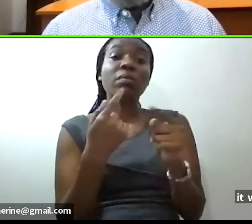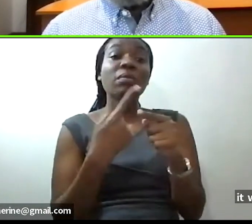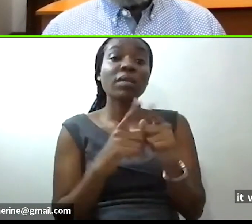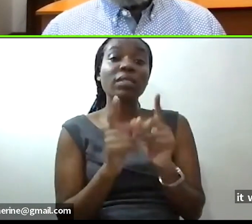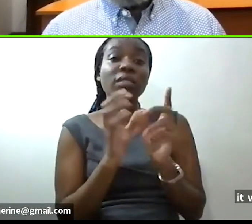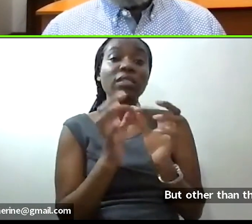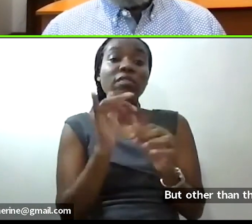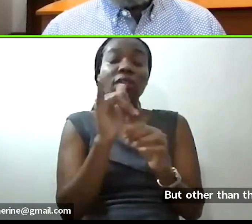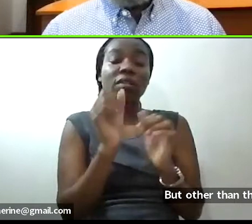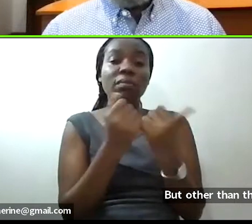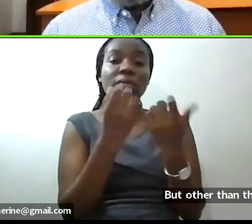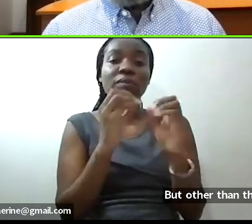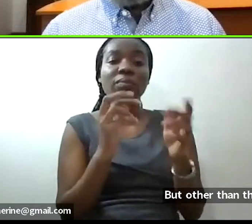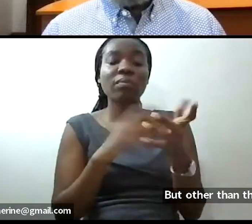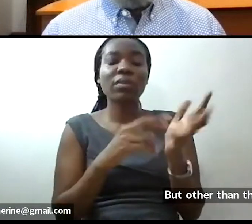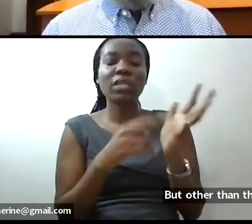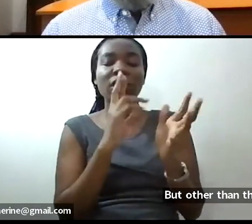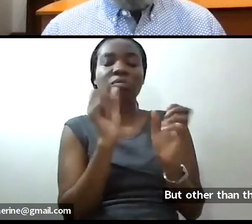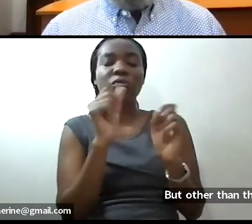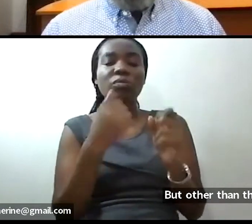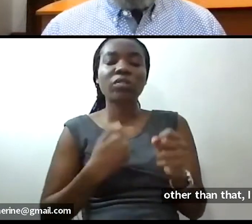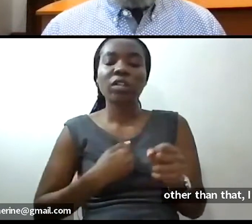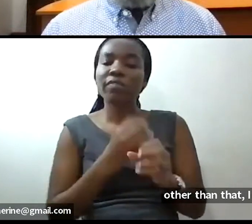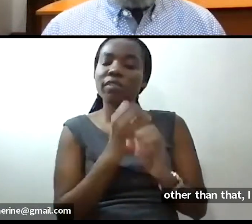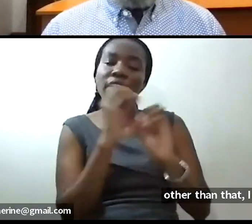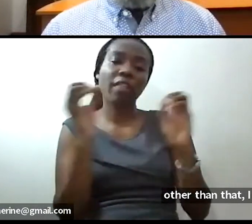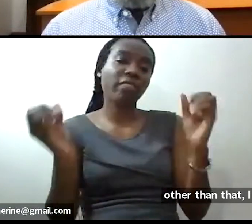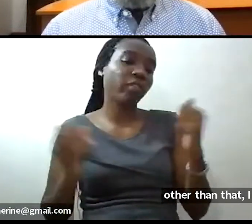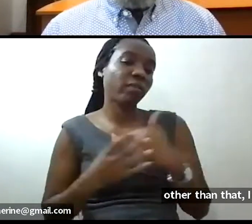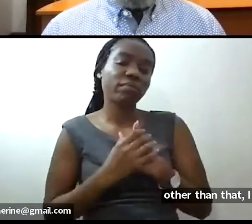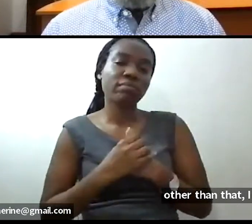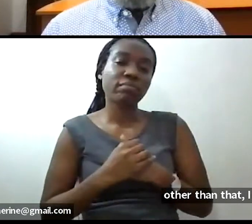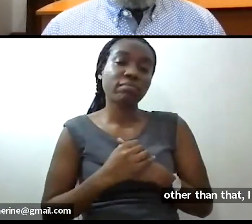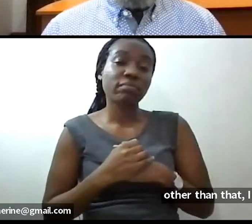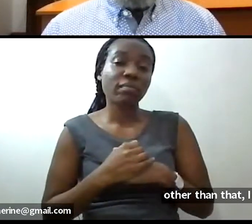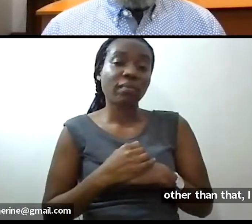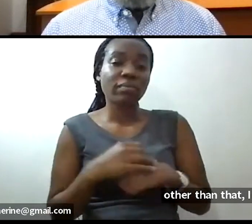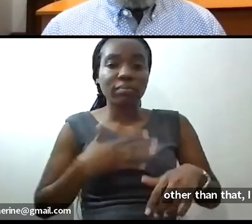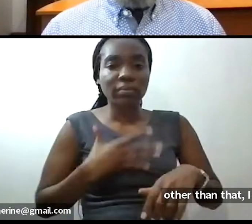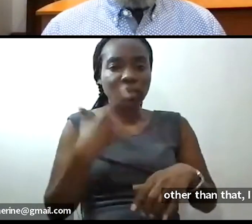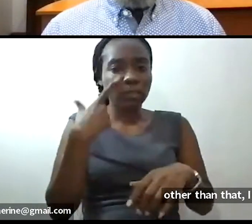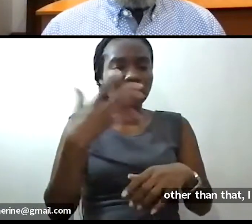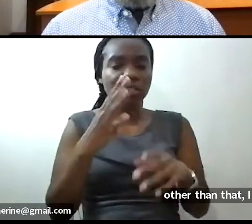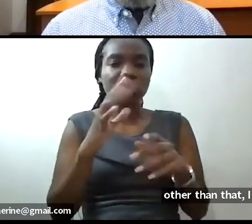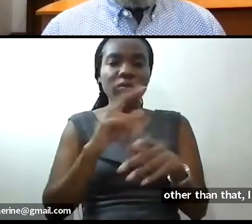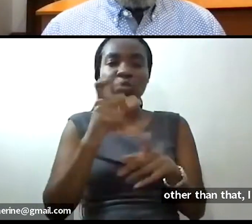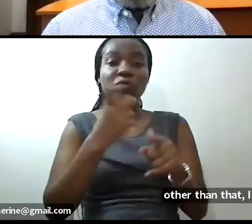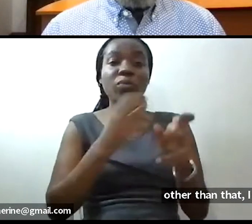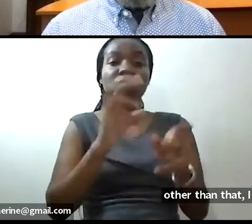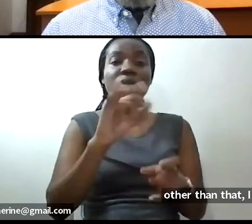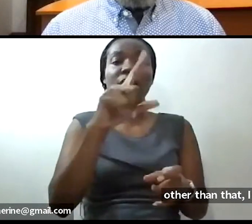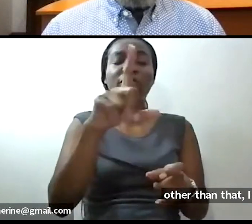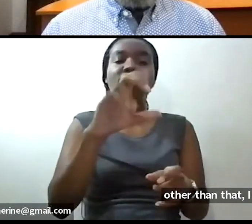other risk. Okay. There's a question I've seen from Wilfred. Ladies and gentlemen, if you can put